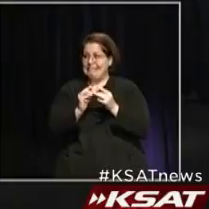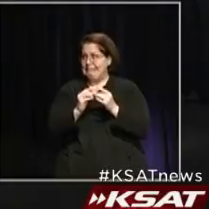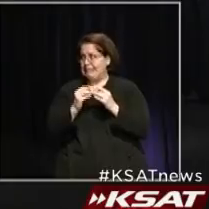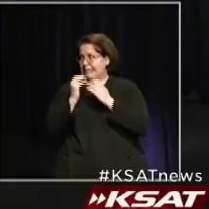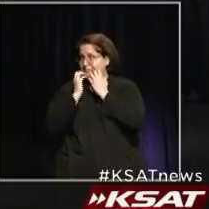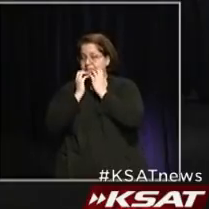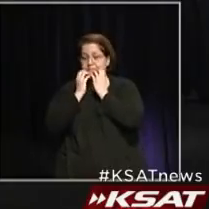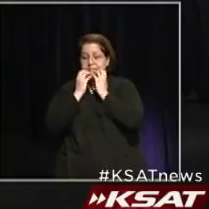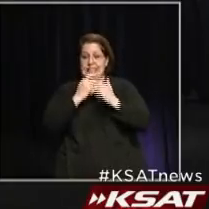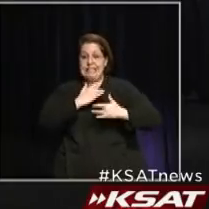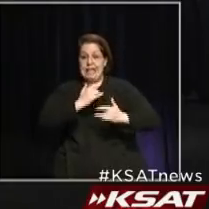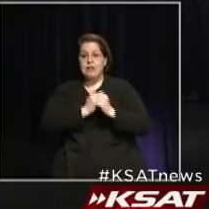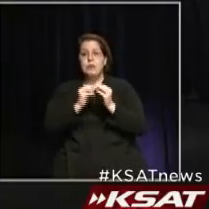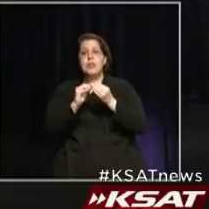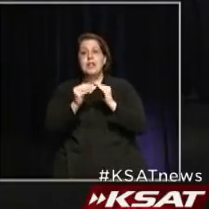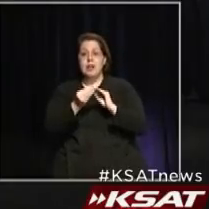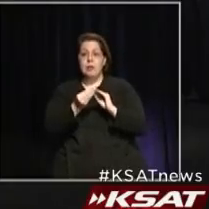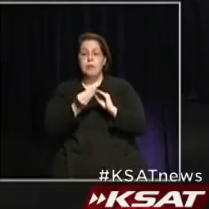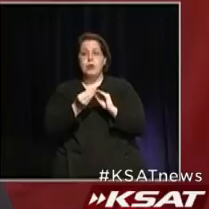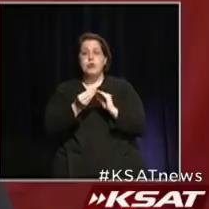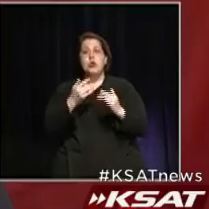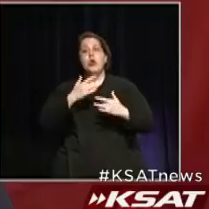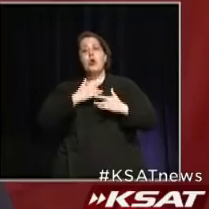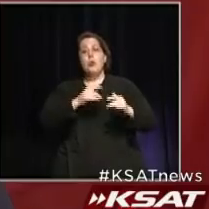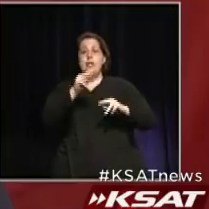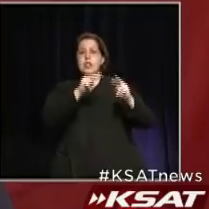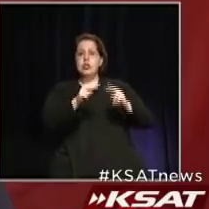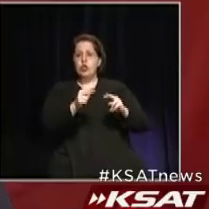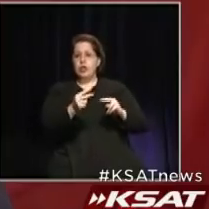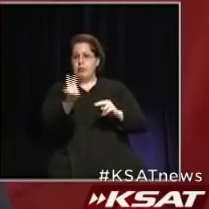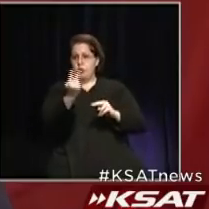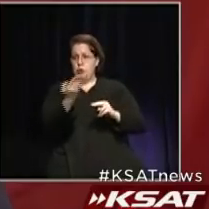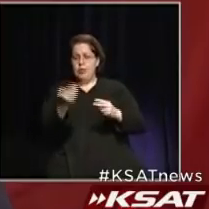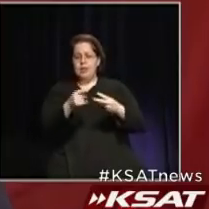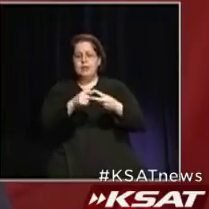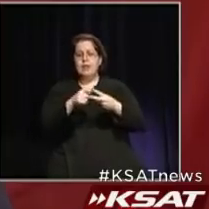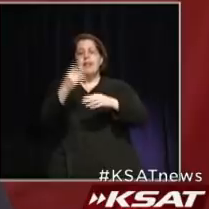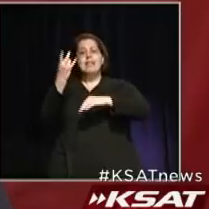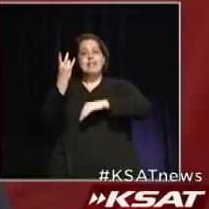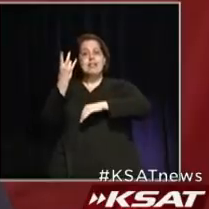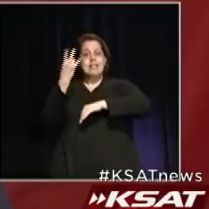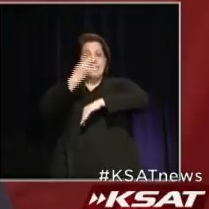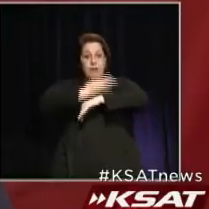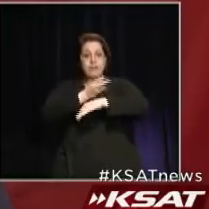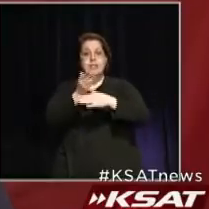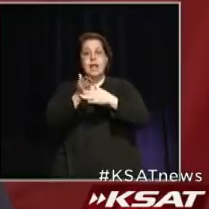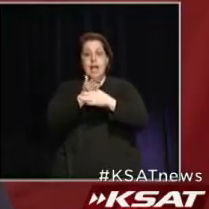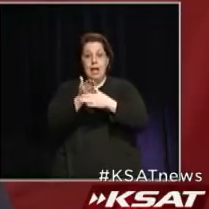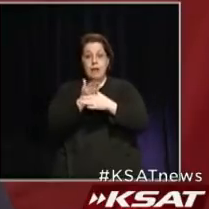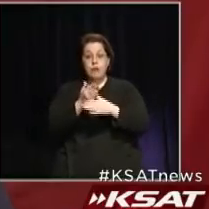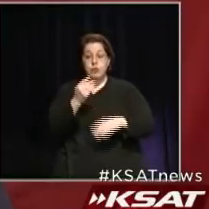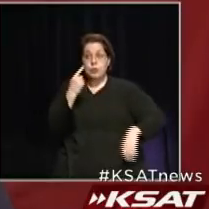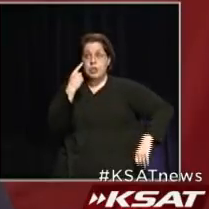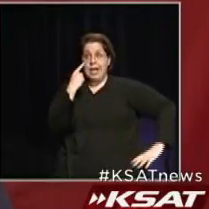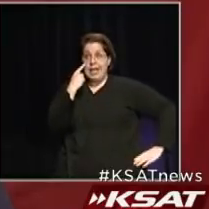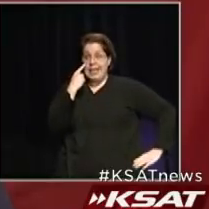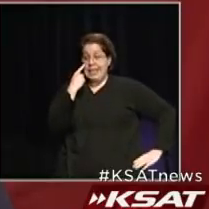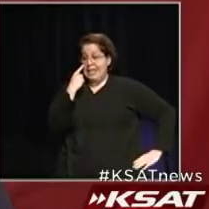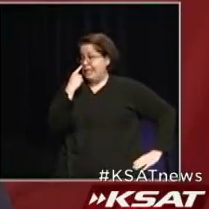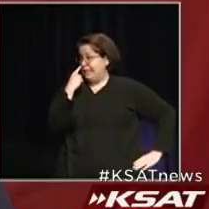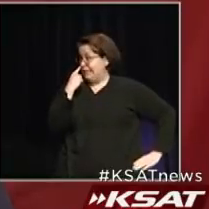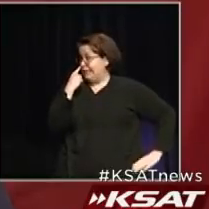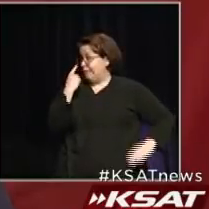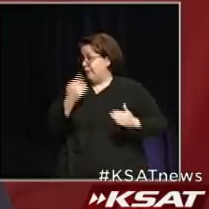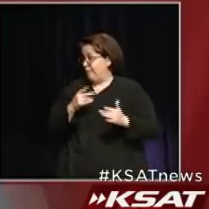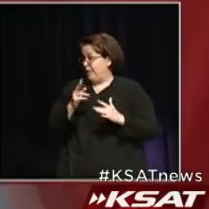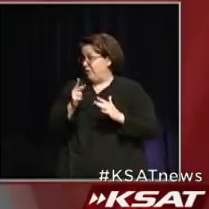numbers. You know, we kind of tend to look at two different ones, that 7-day moving average, which I think is maybe either